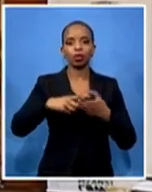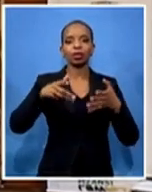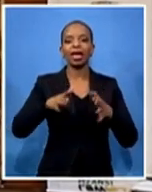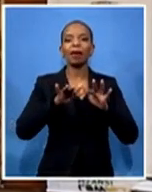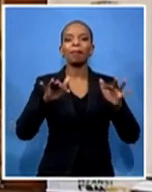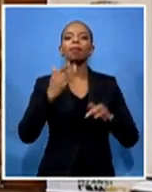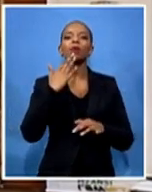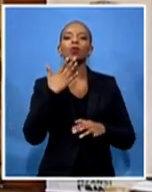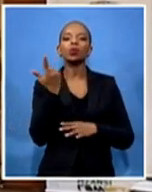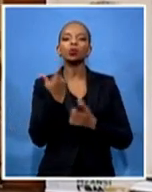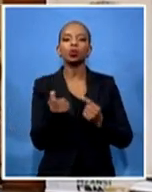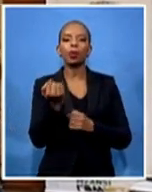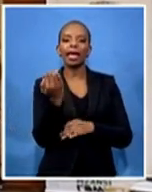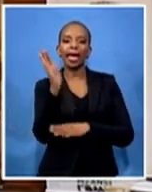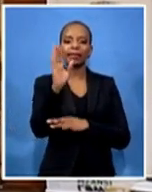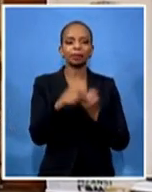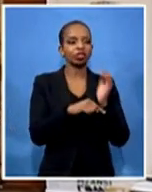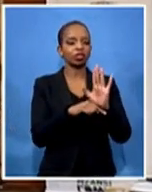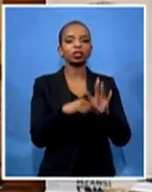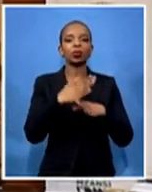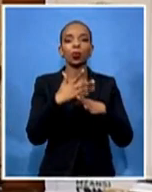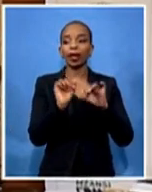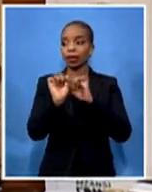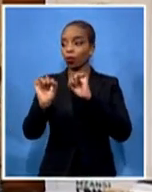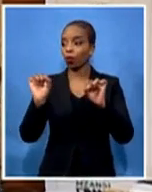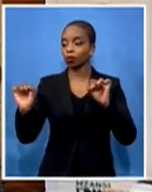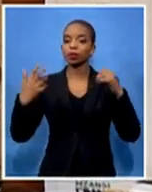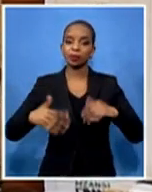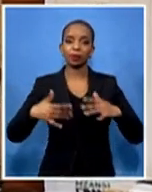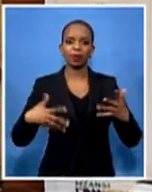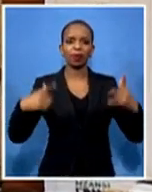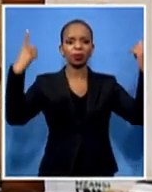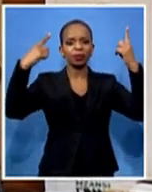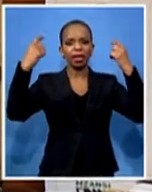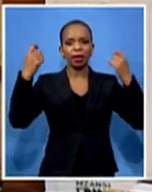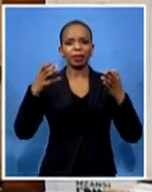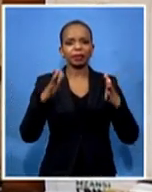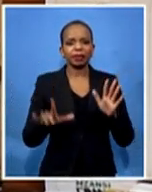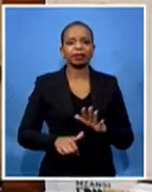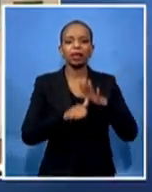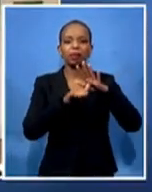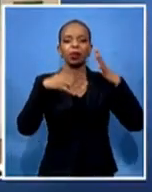Desiree, to celebrate the birthday of this important figure in our country, Nelson Mandela. Back to you in